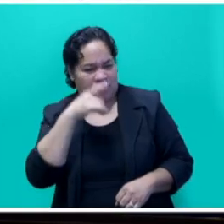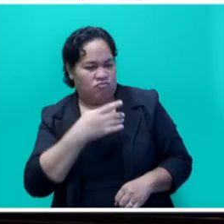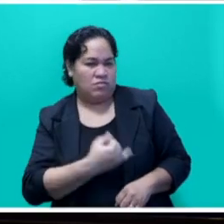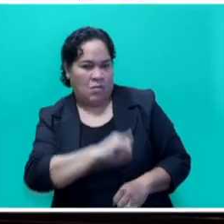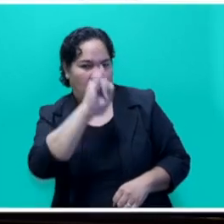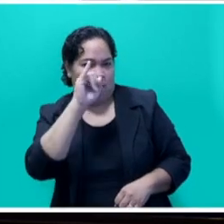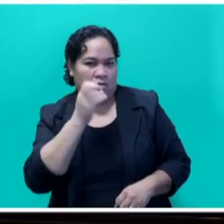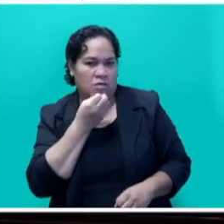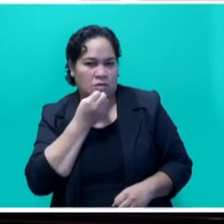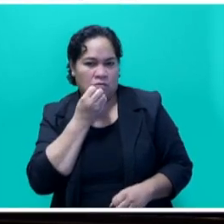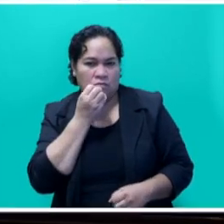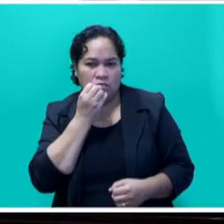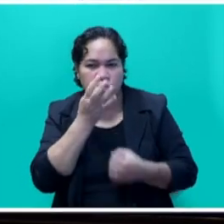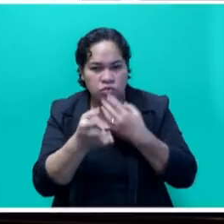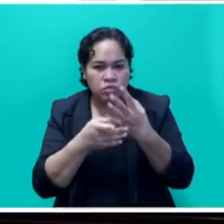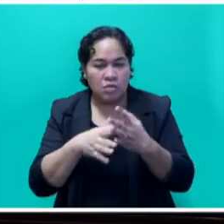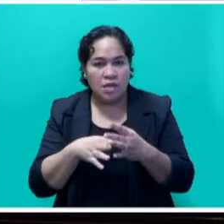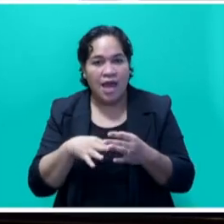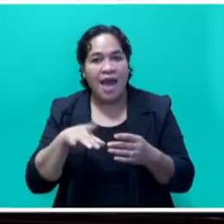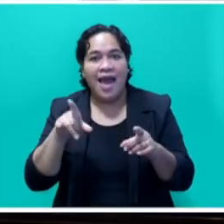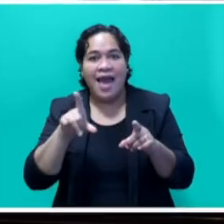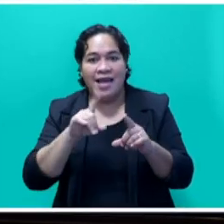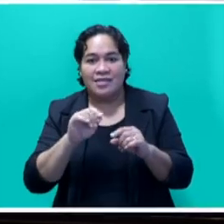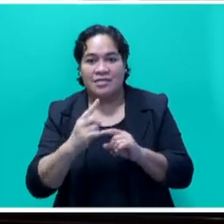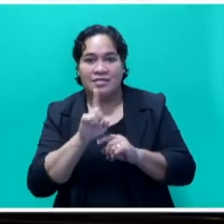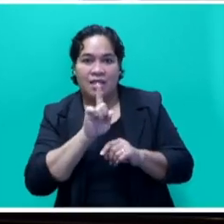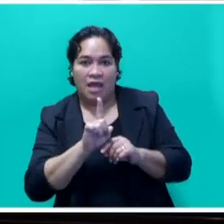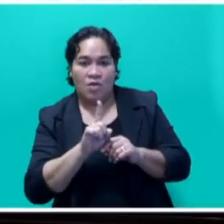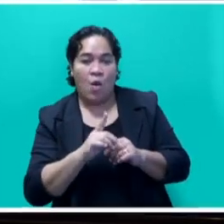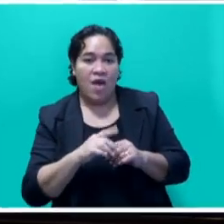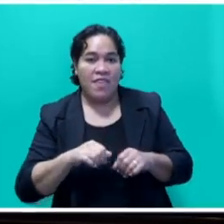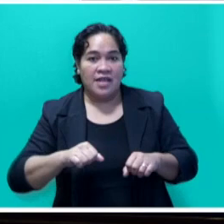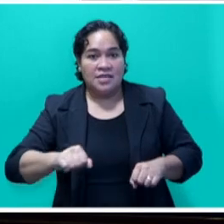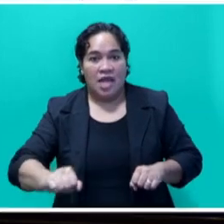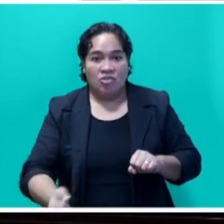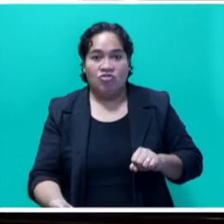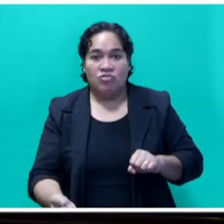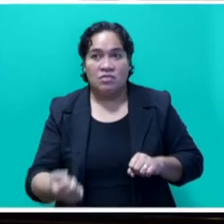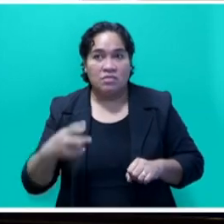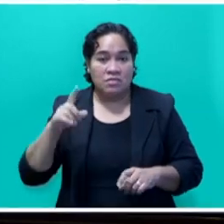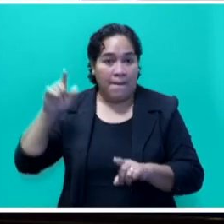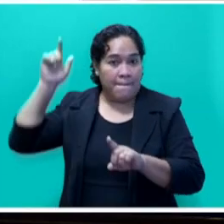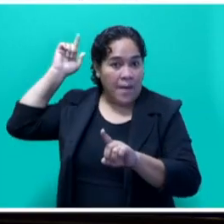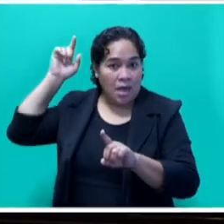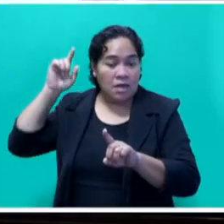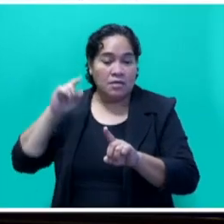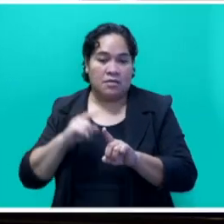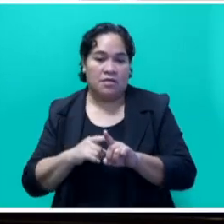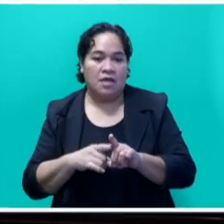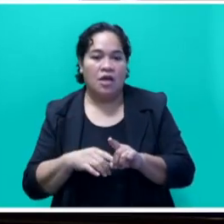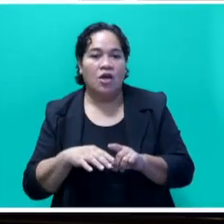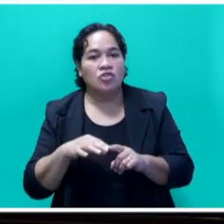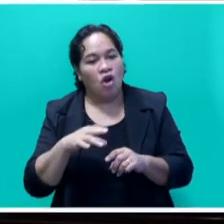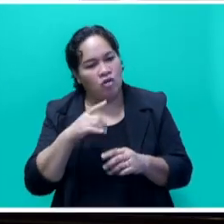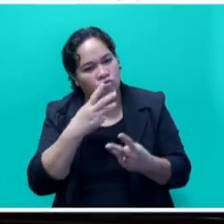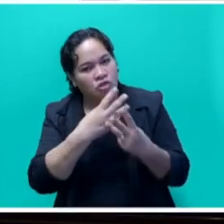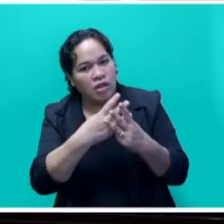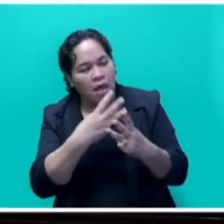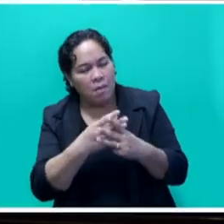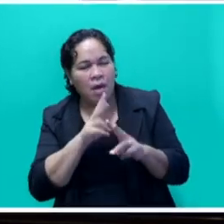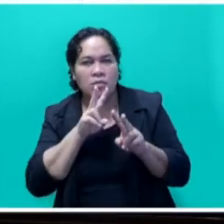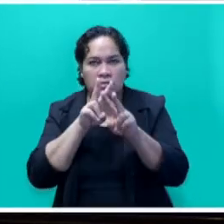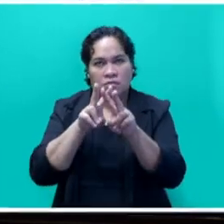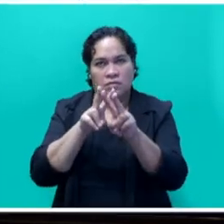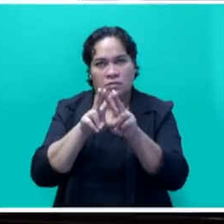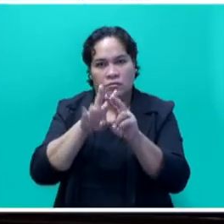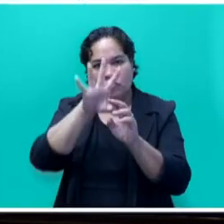his statue, did this TikTok, and Sodelpa grabbed hold of it. As the Honorable Prime Minister said, they had nothing to respond on the budget, and now